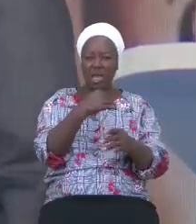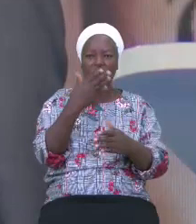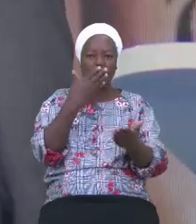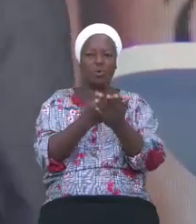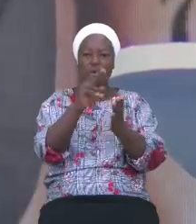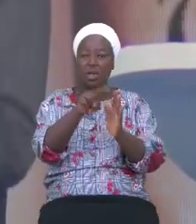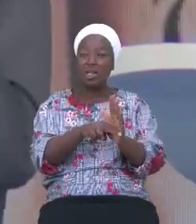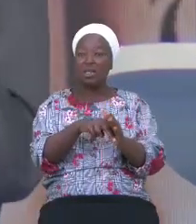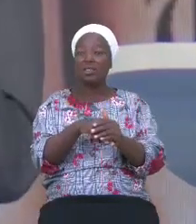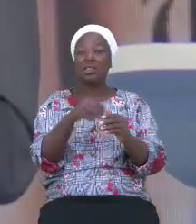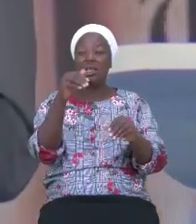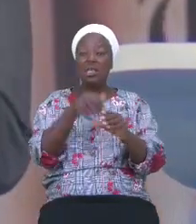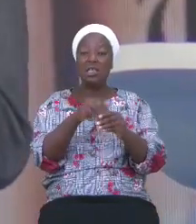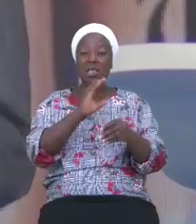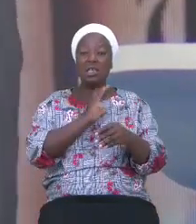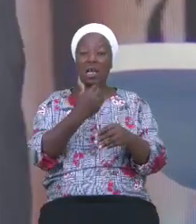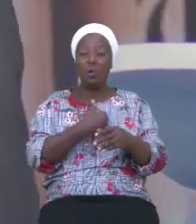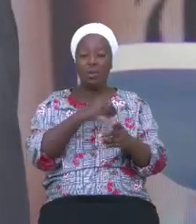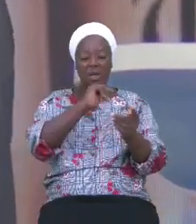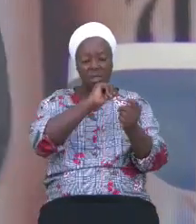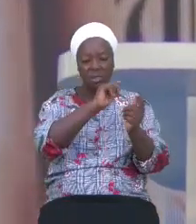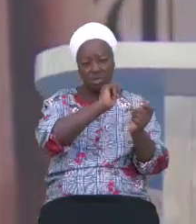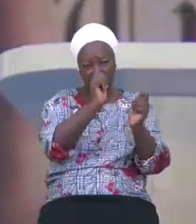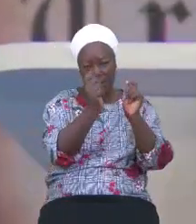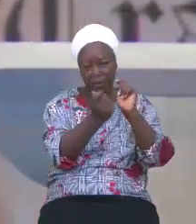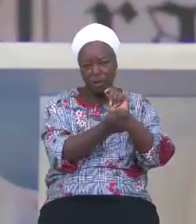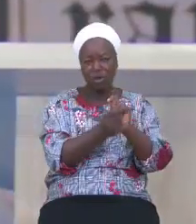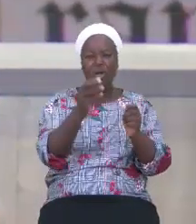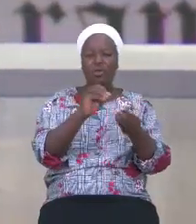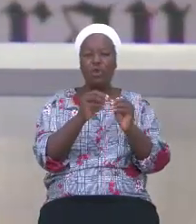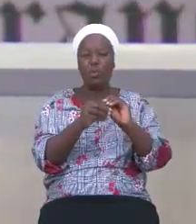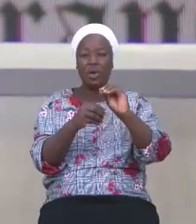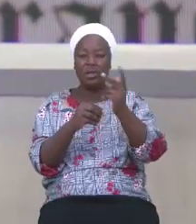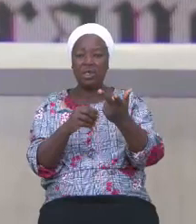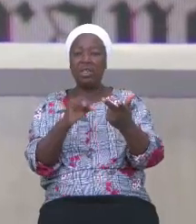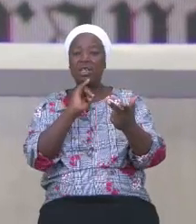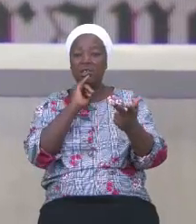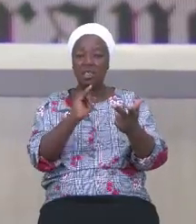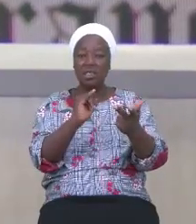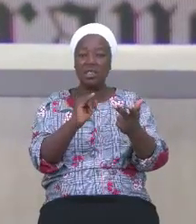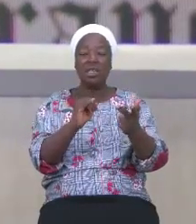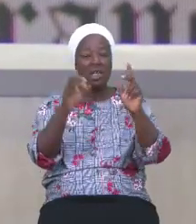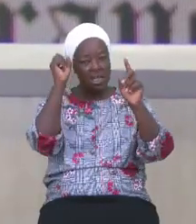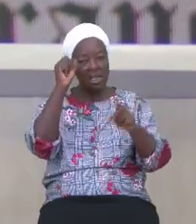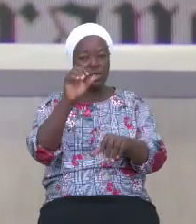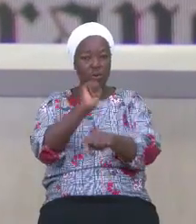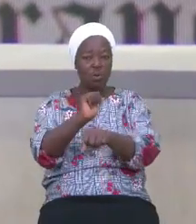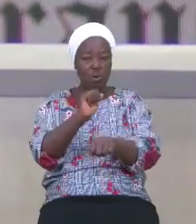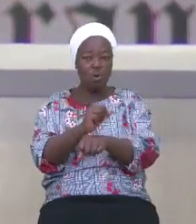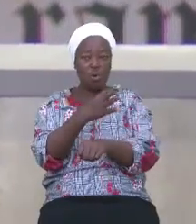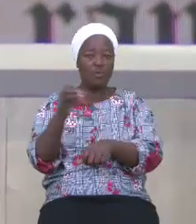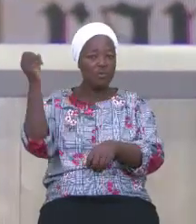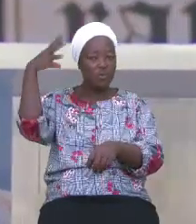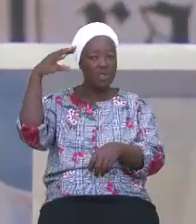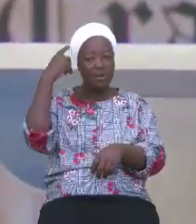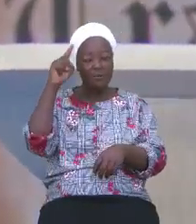goodness in our transformation. Number three is mission of grace